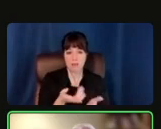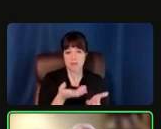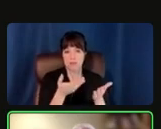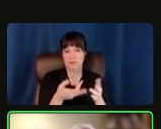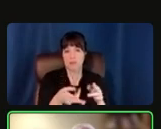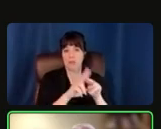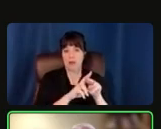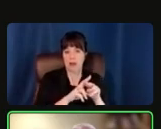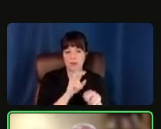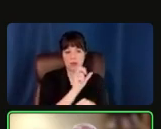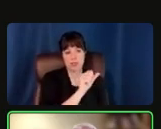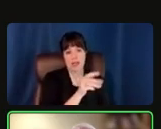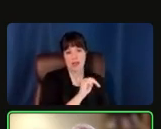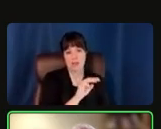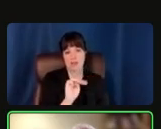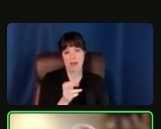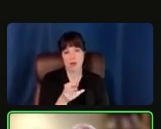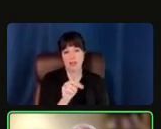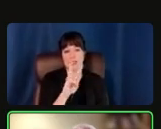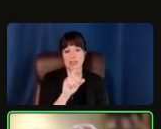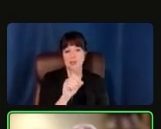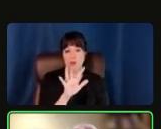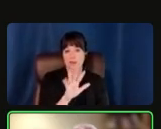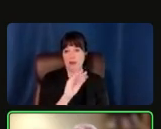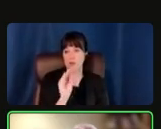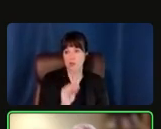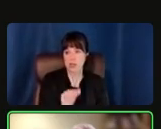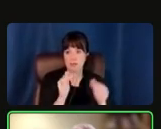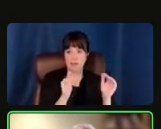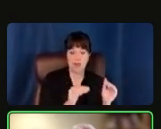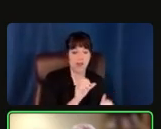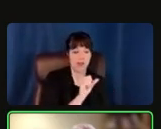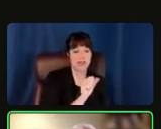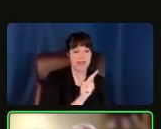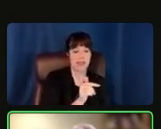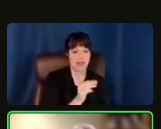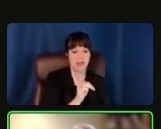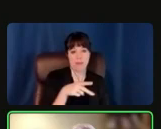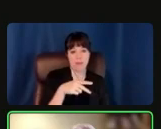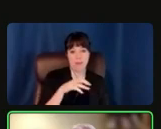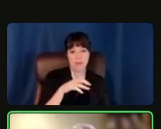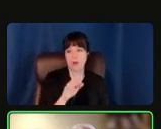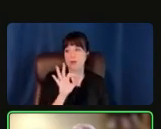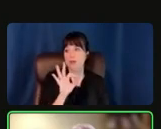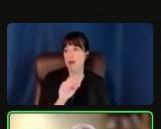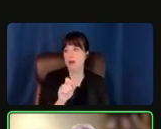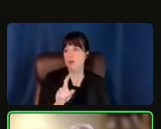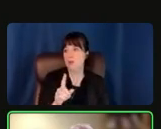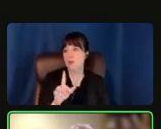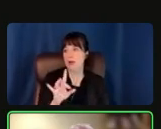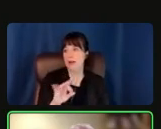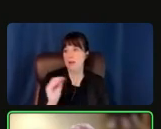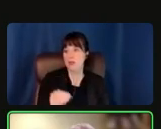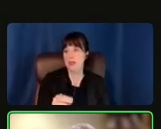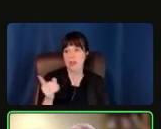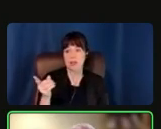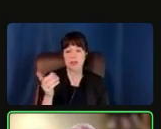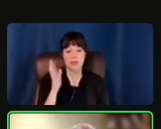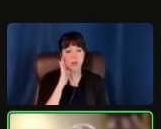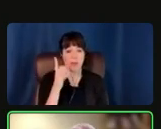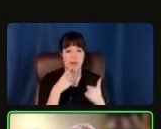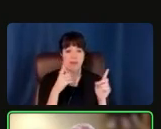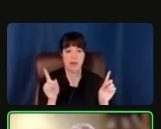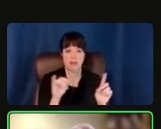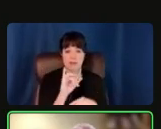of 6.5% and a combined increase in Salem Polk of 9.18%. effective January 1st of 2021.